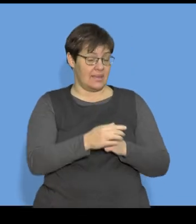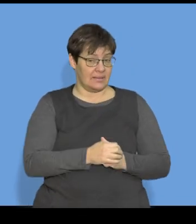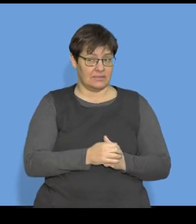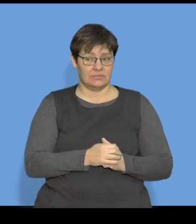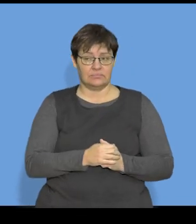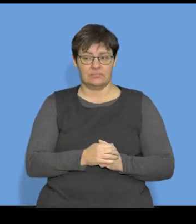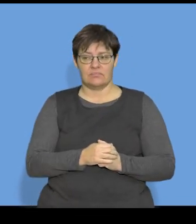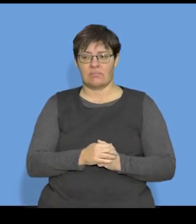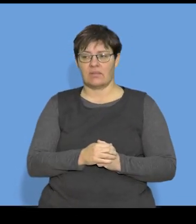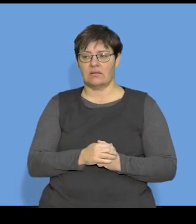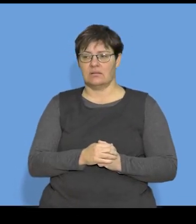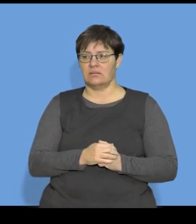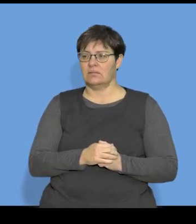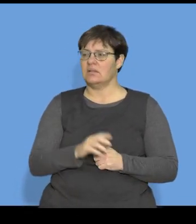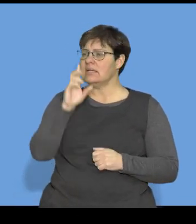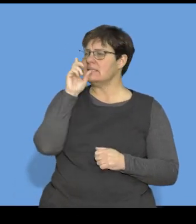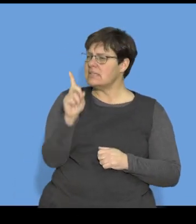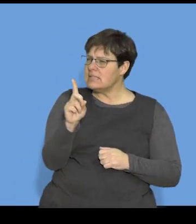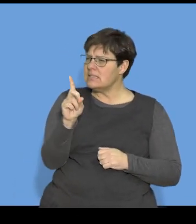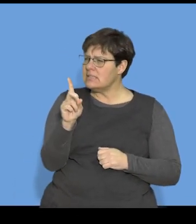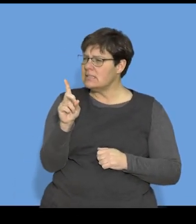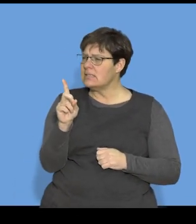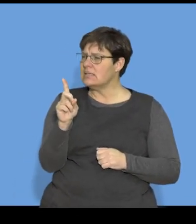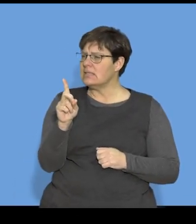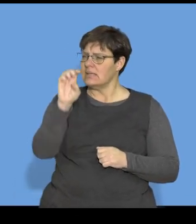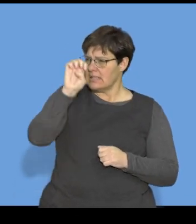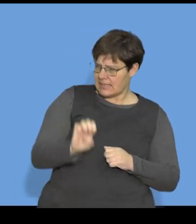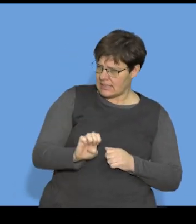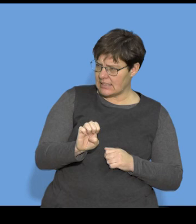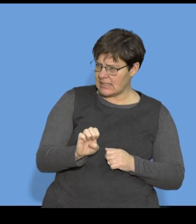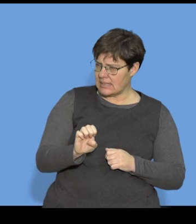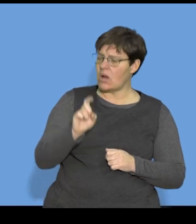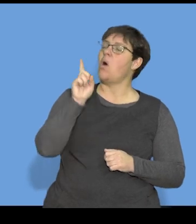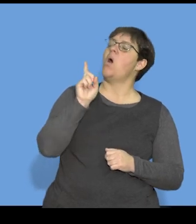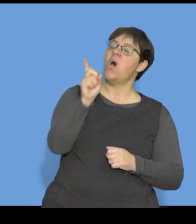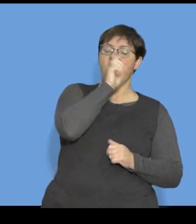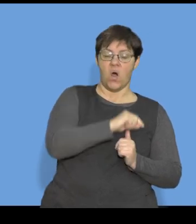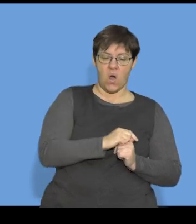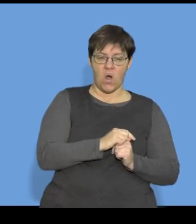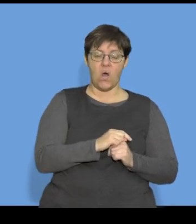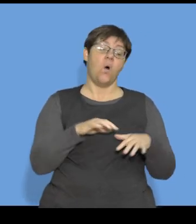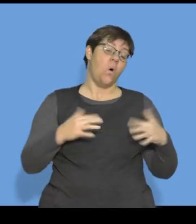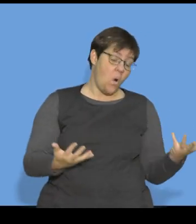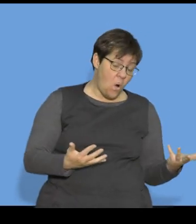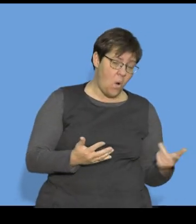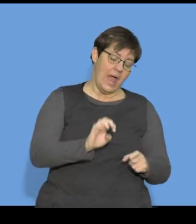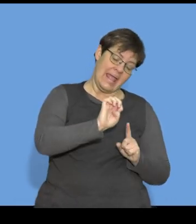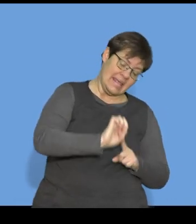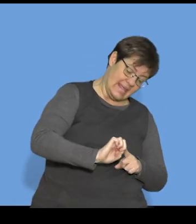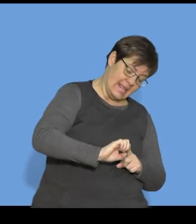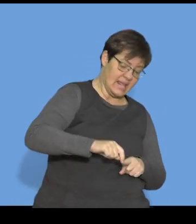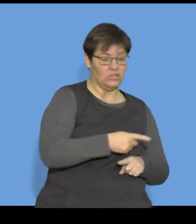question. Then you're looking at D and E. Oh, from